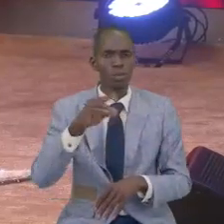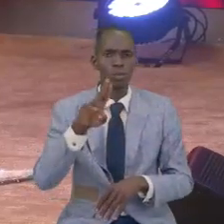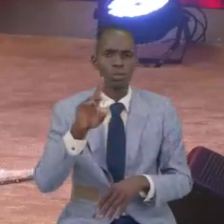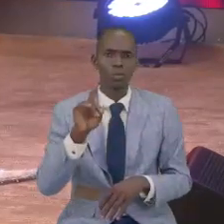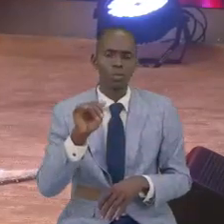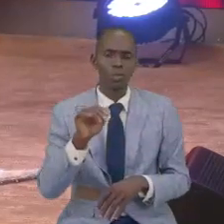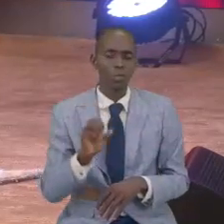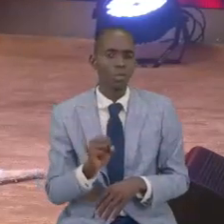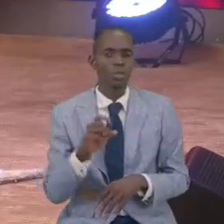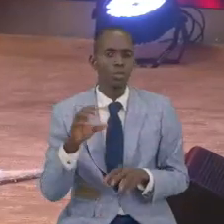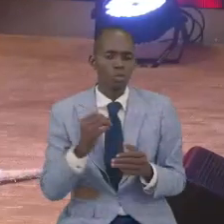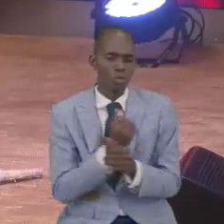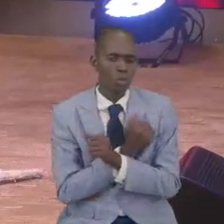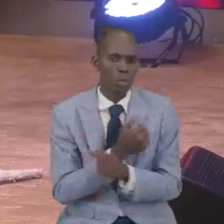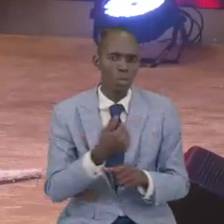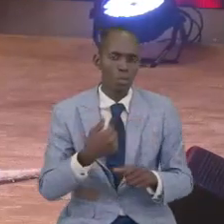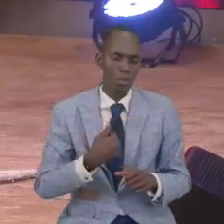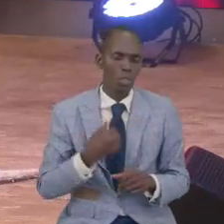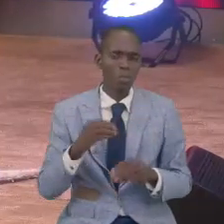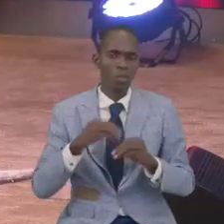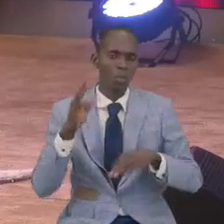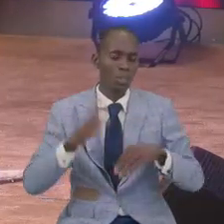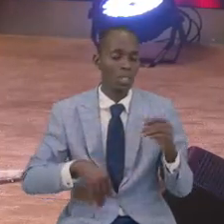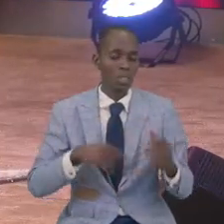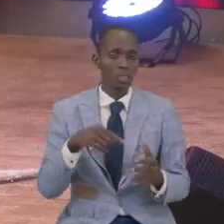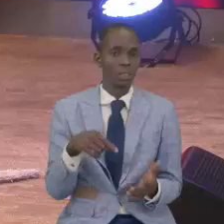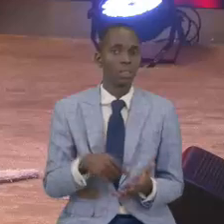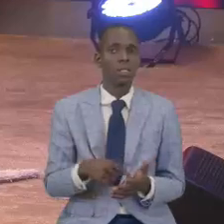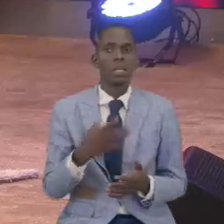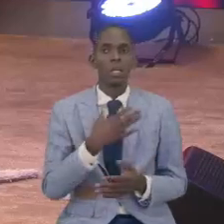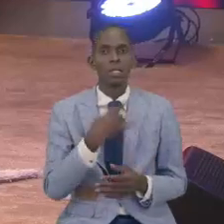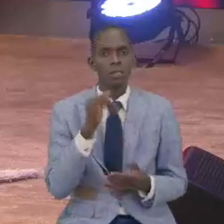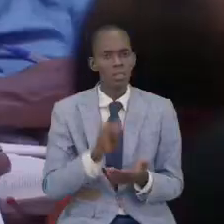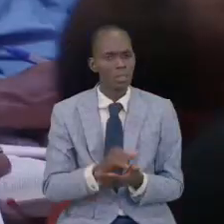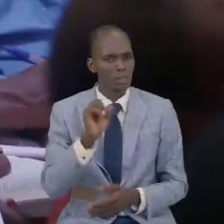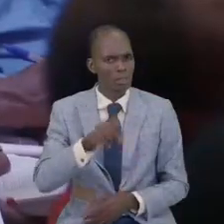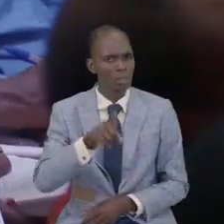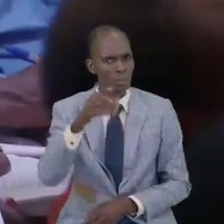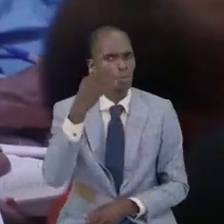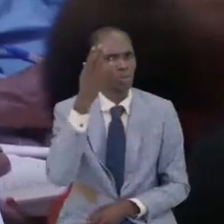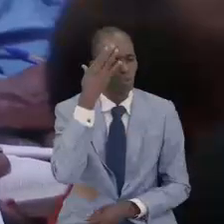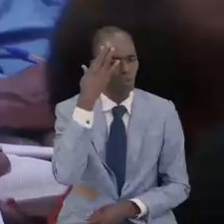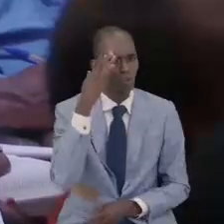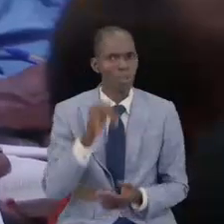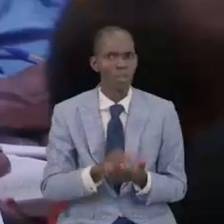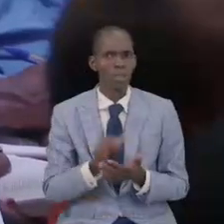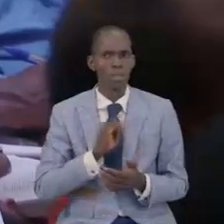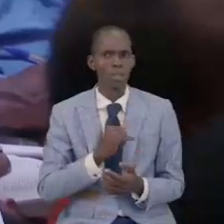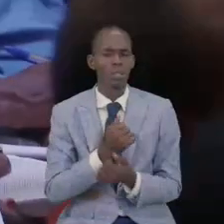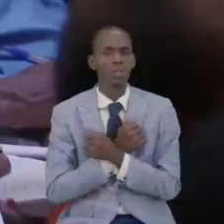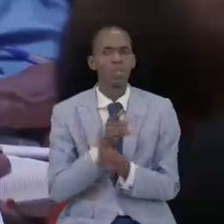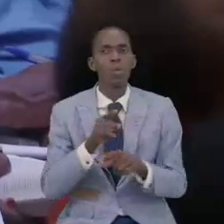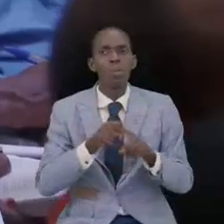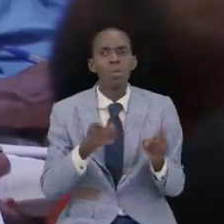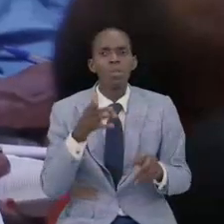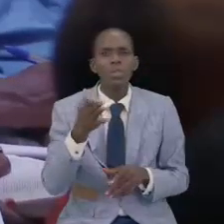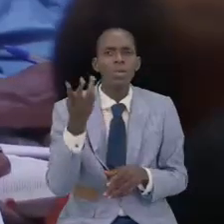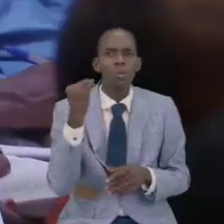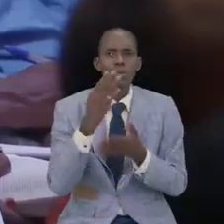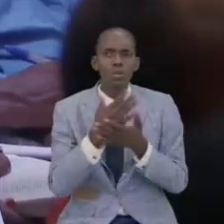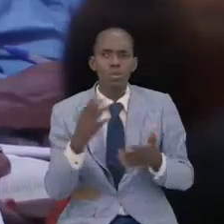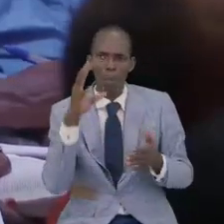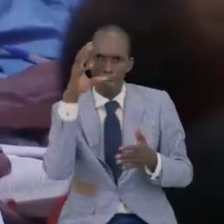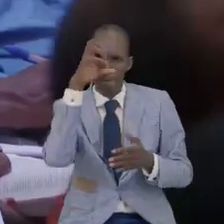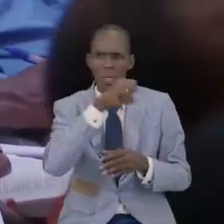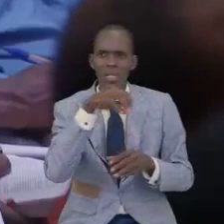these? Yes, you know, I love you, and I have the knowledge you are the Christ, you are the Messiah. But there's something missing